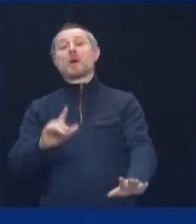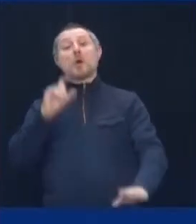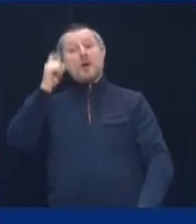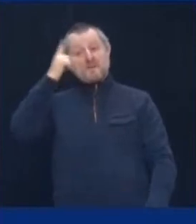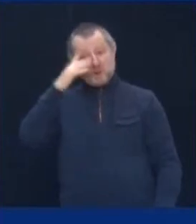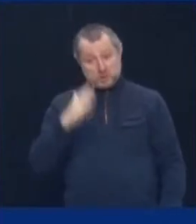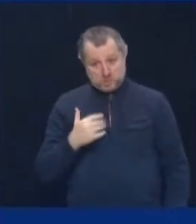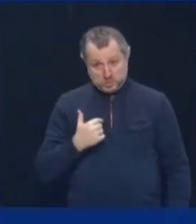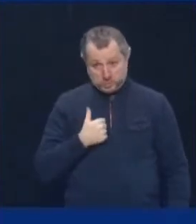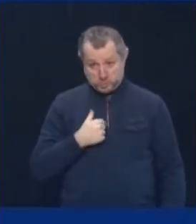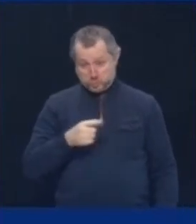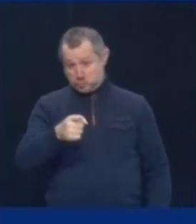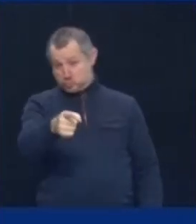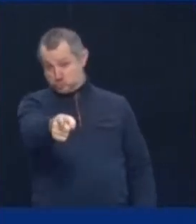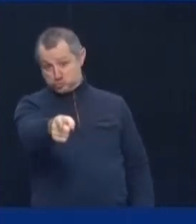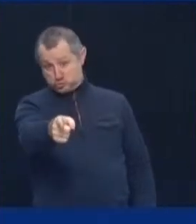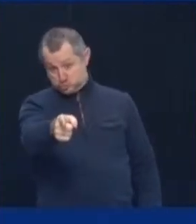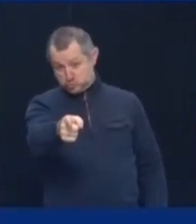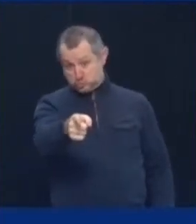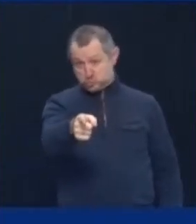You are asking, Andrew,